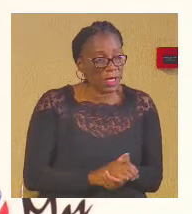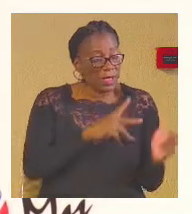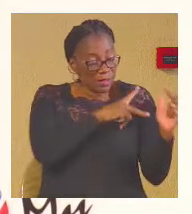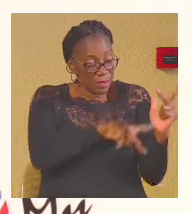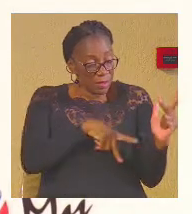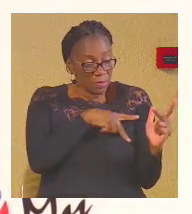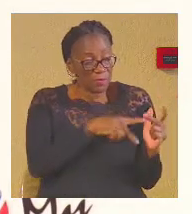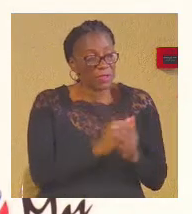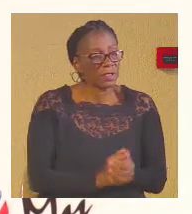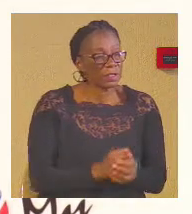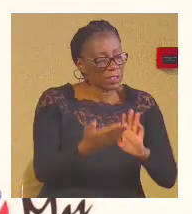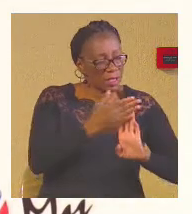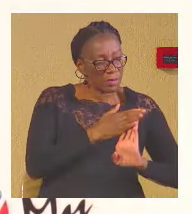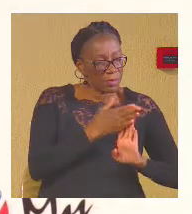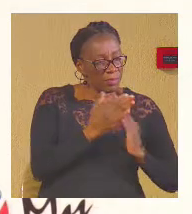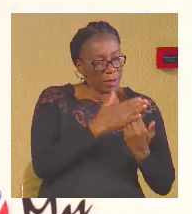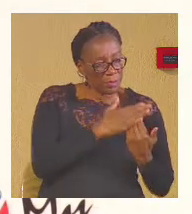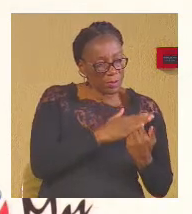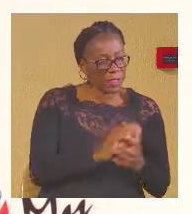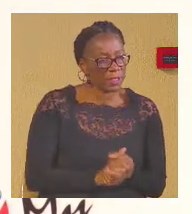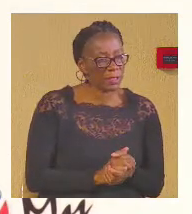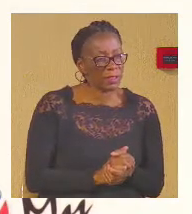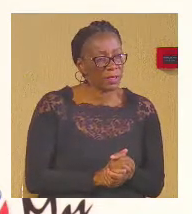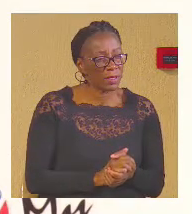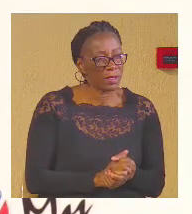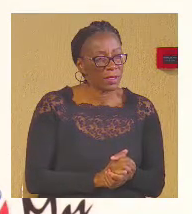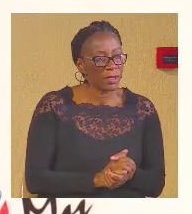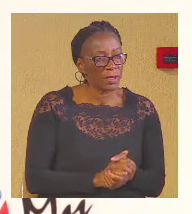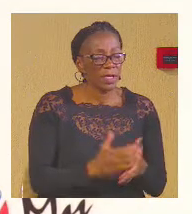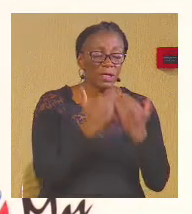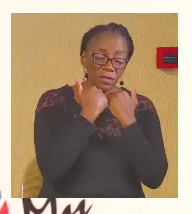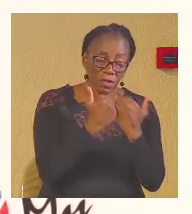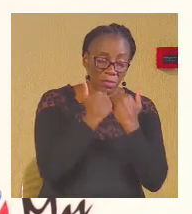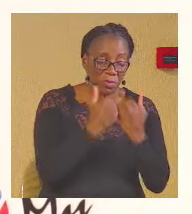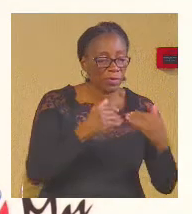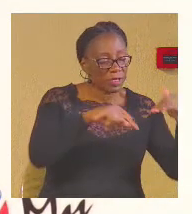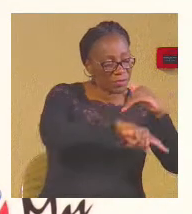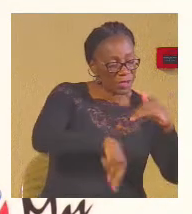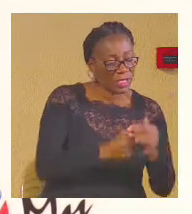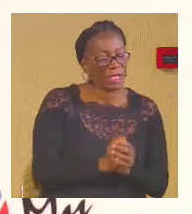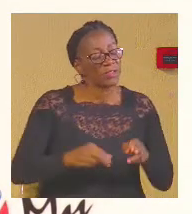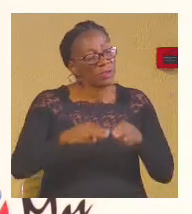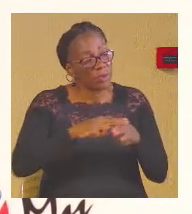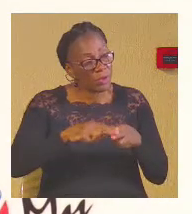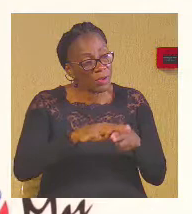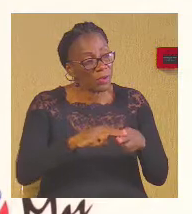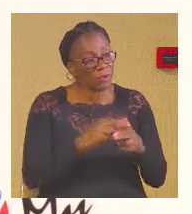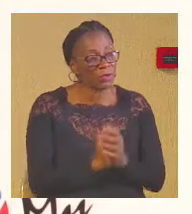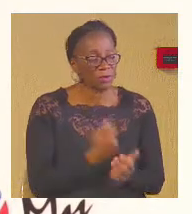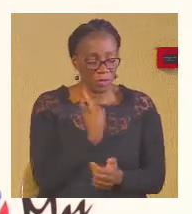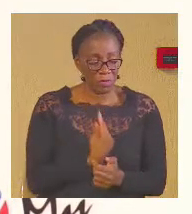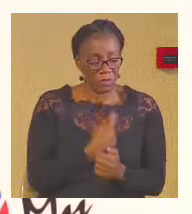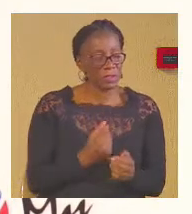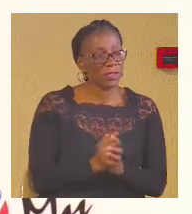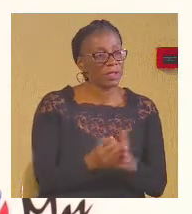to emphasize the need for the rational use of protective equipment. Personal protective equipment